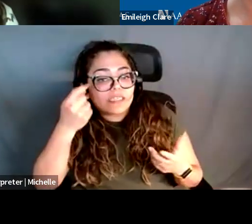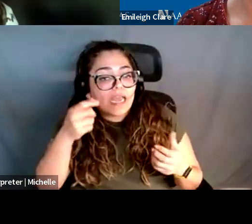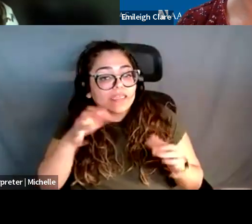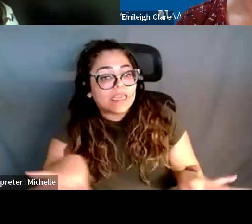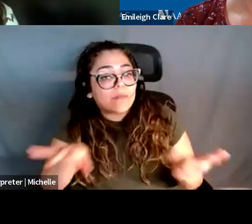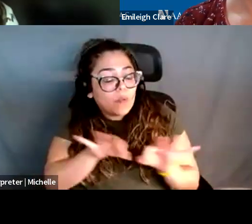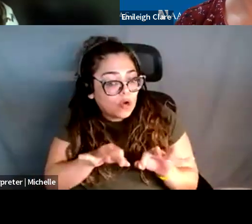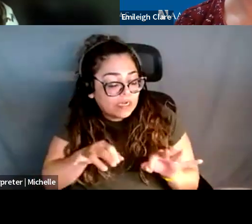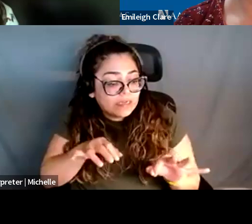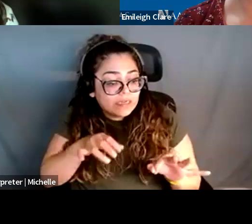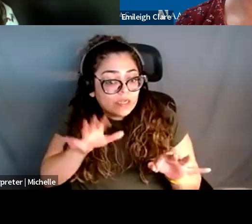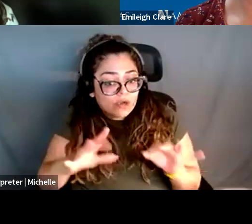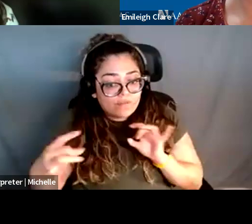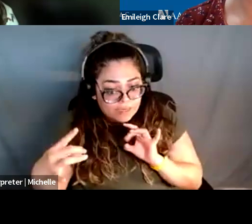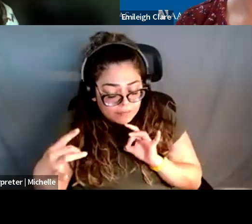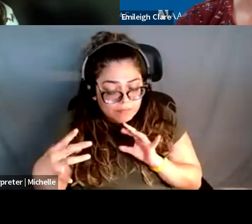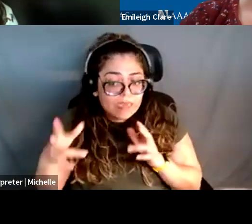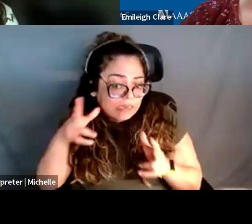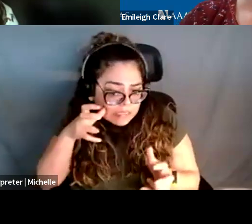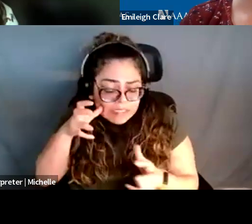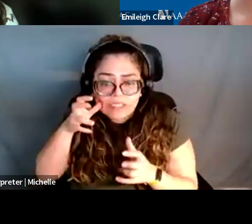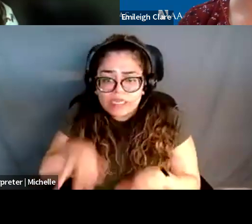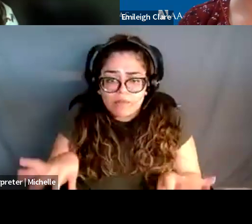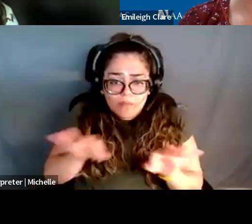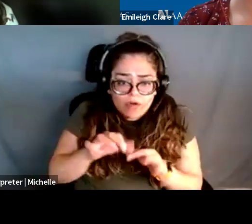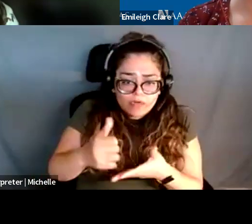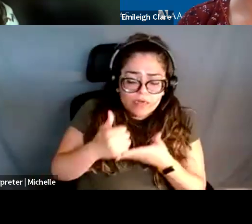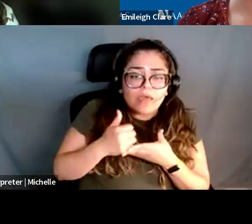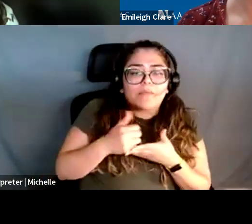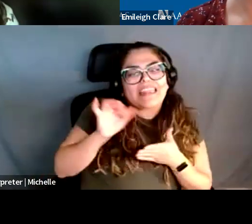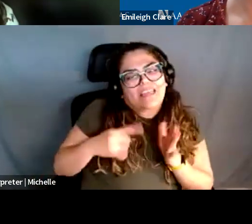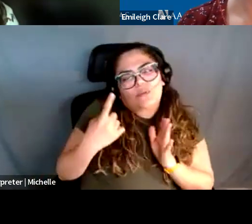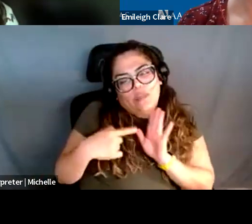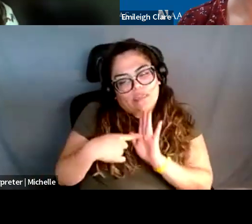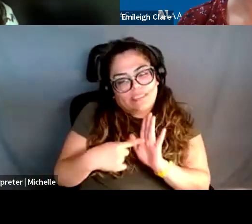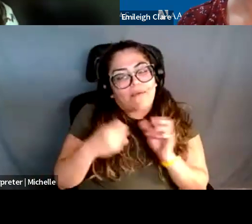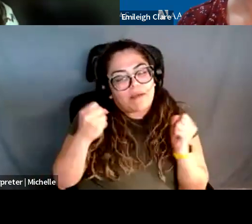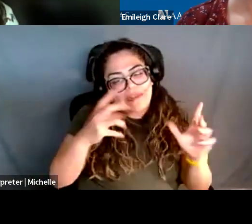those voices heard in AAAS. And so that's just one example, but there's many others.